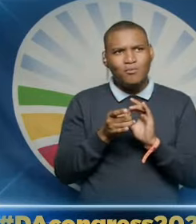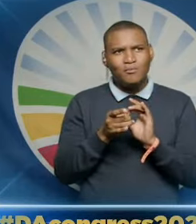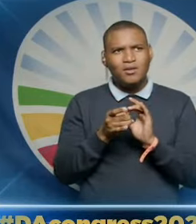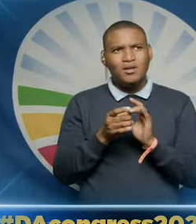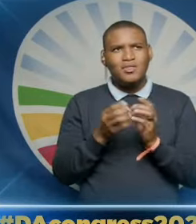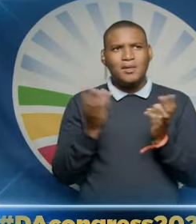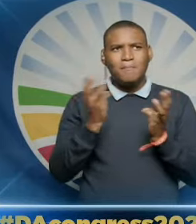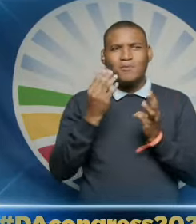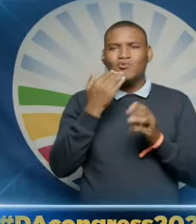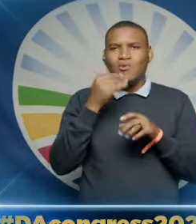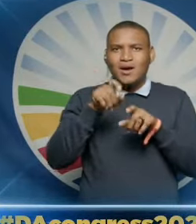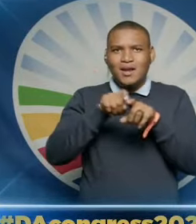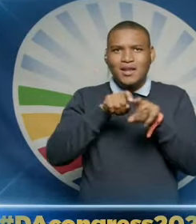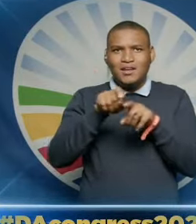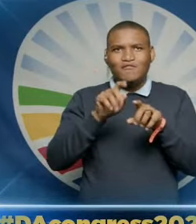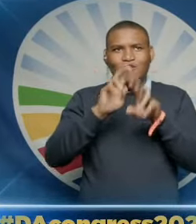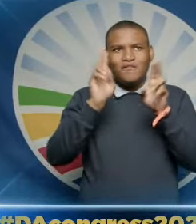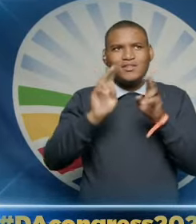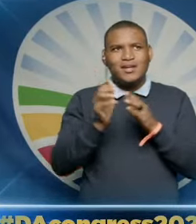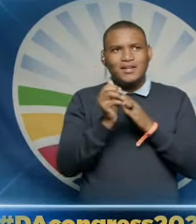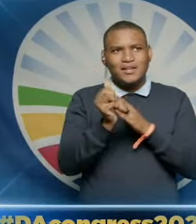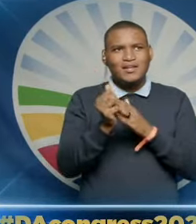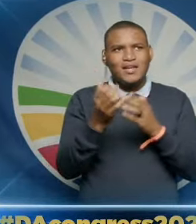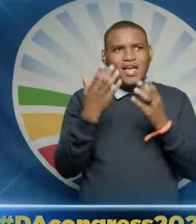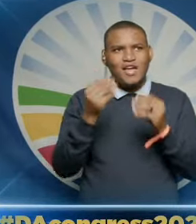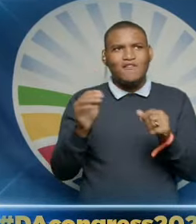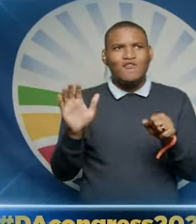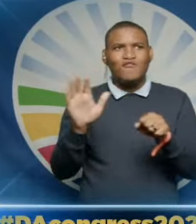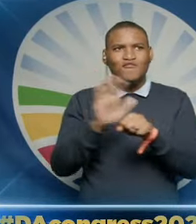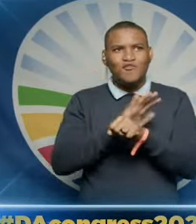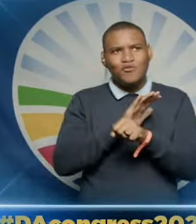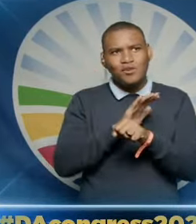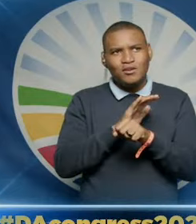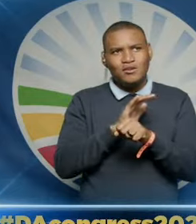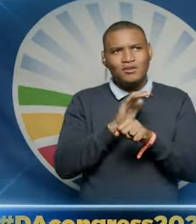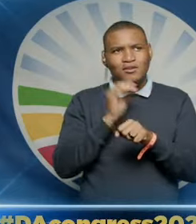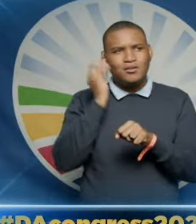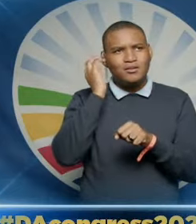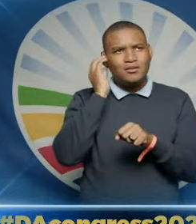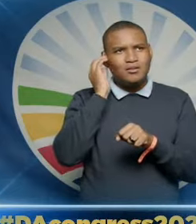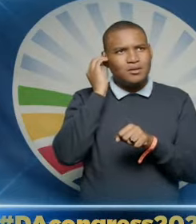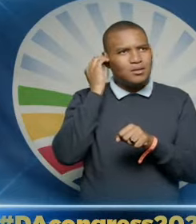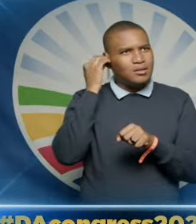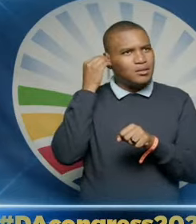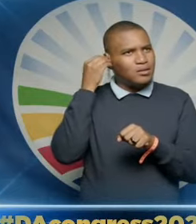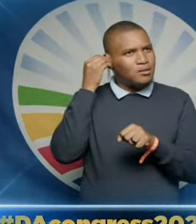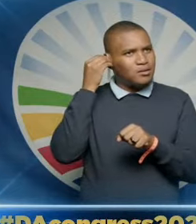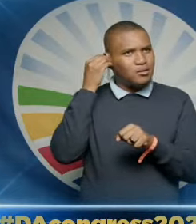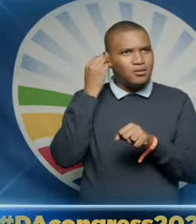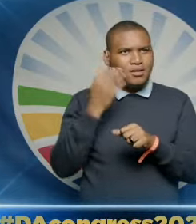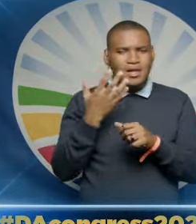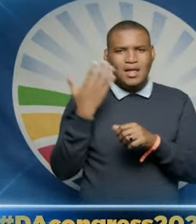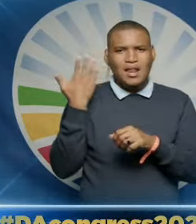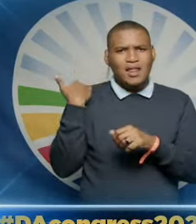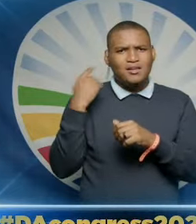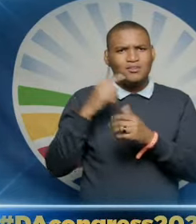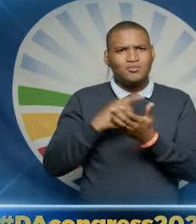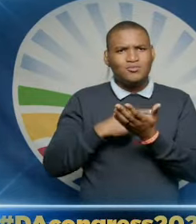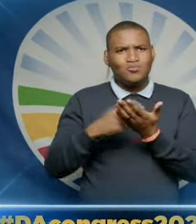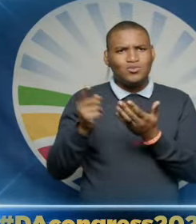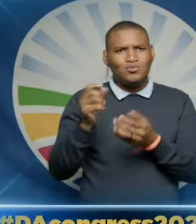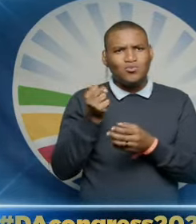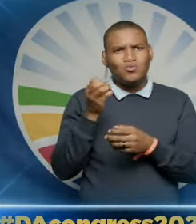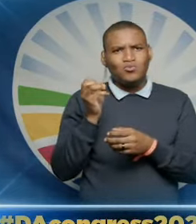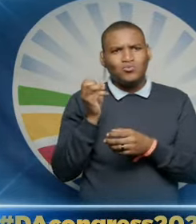that are running for federal leader have had a full-on debate. I think in the last week or so. And